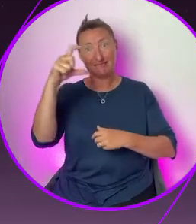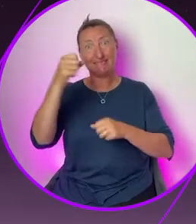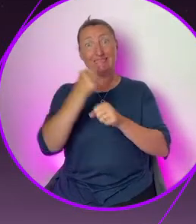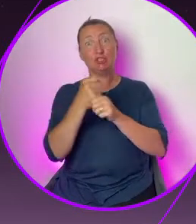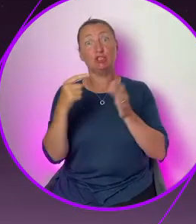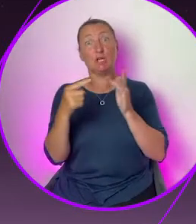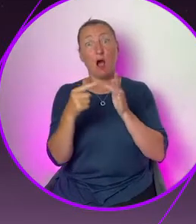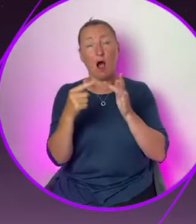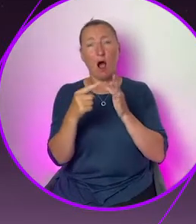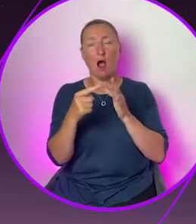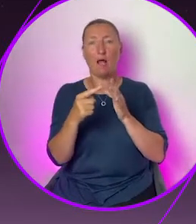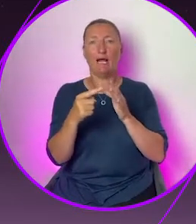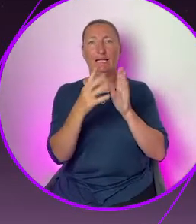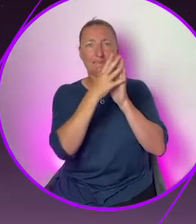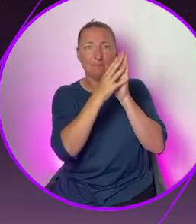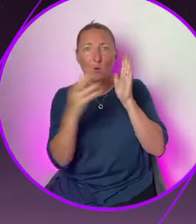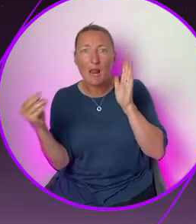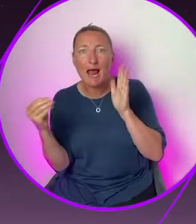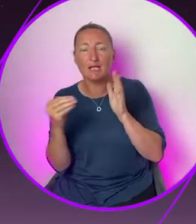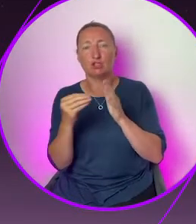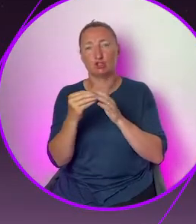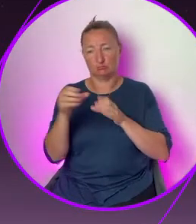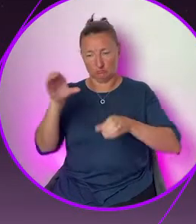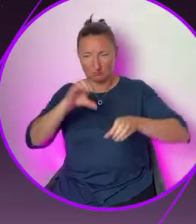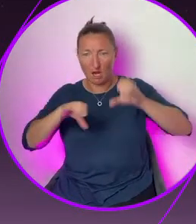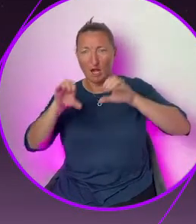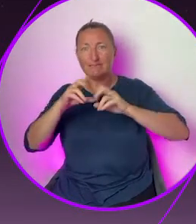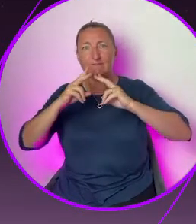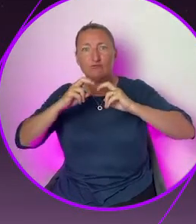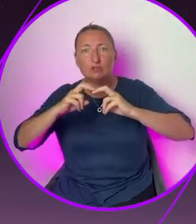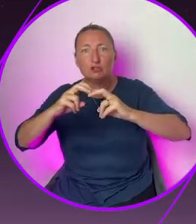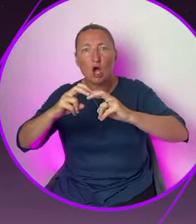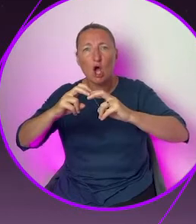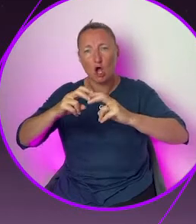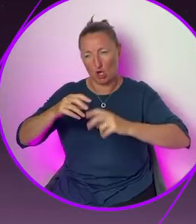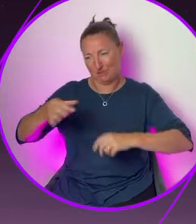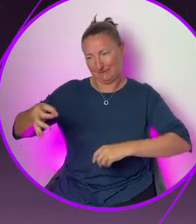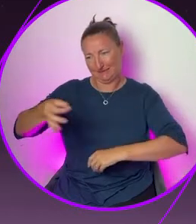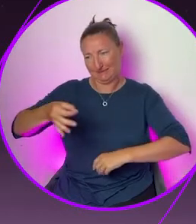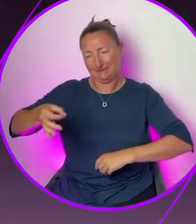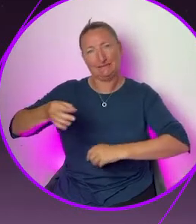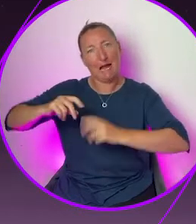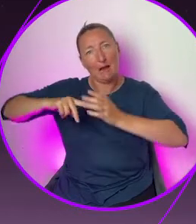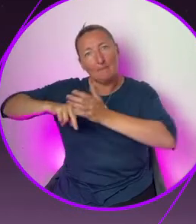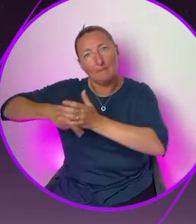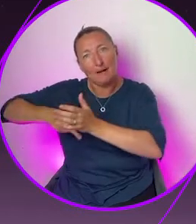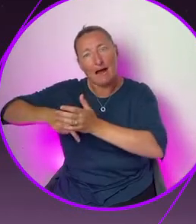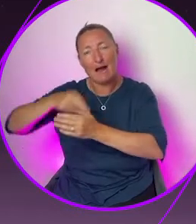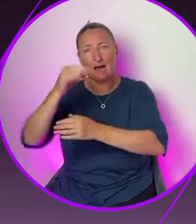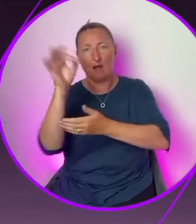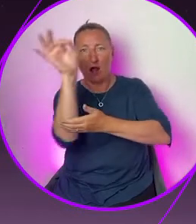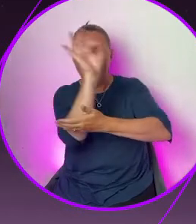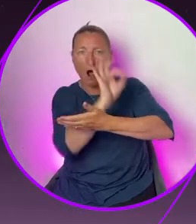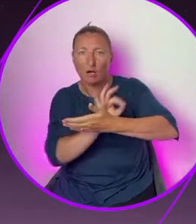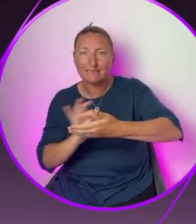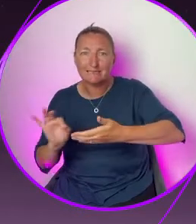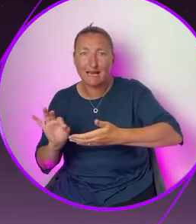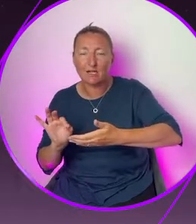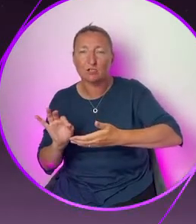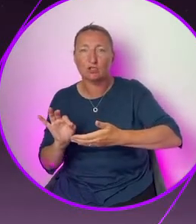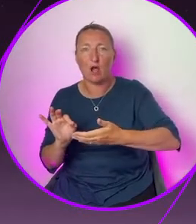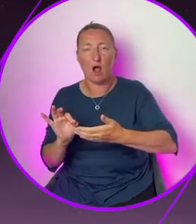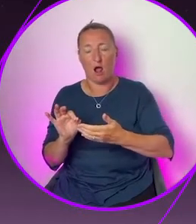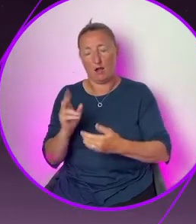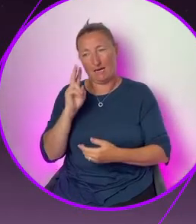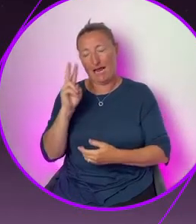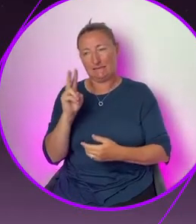to simulations for scientific research to town planning, industrial design, architecture. The infrastructure of the games